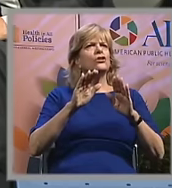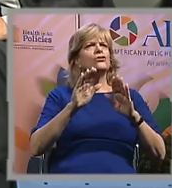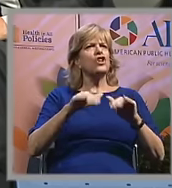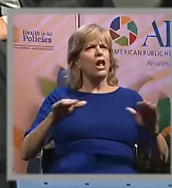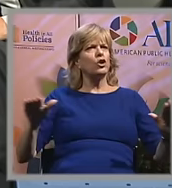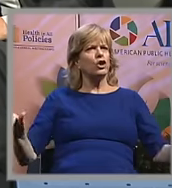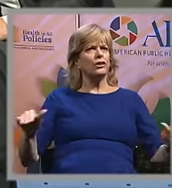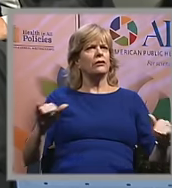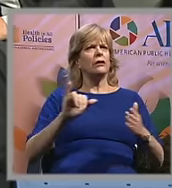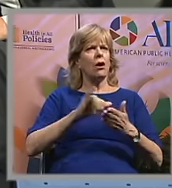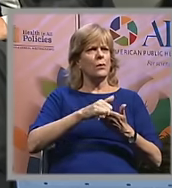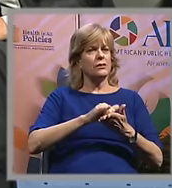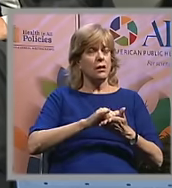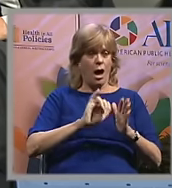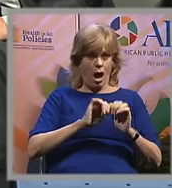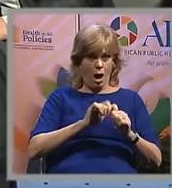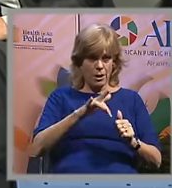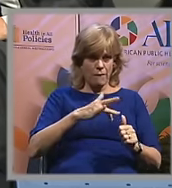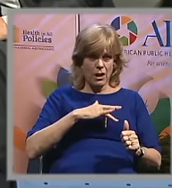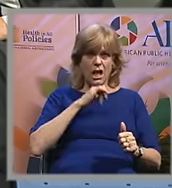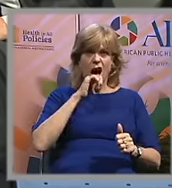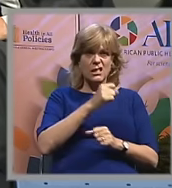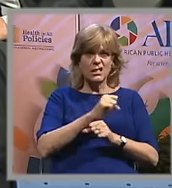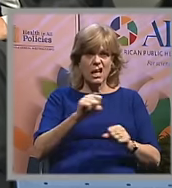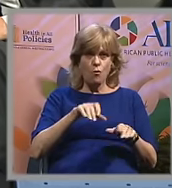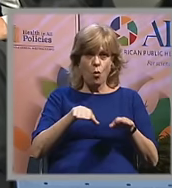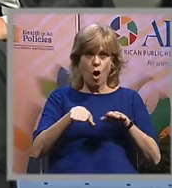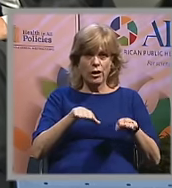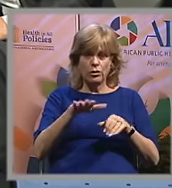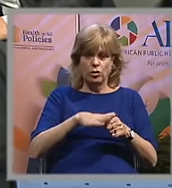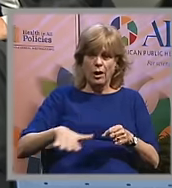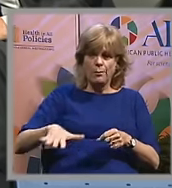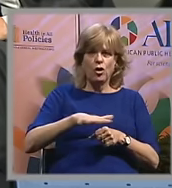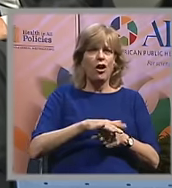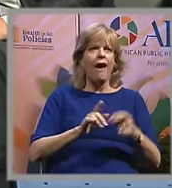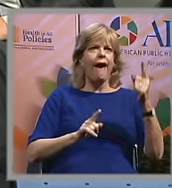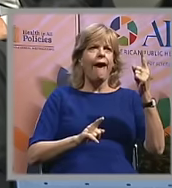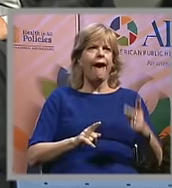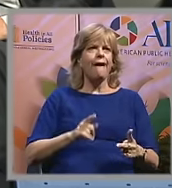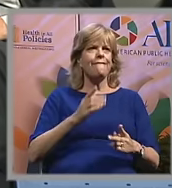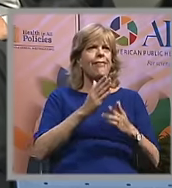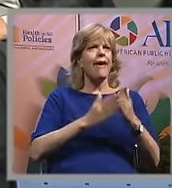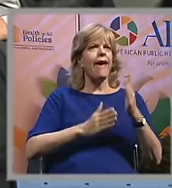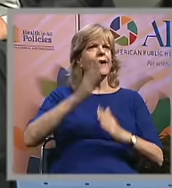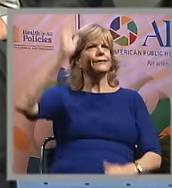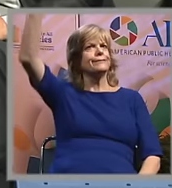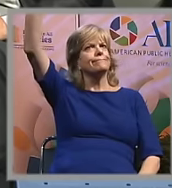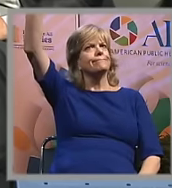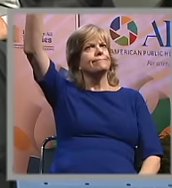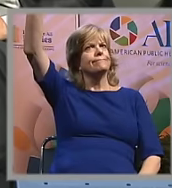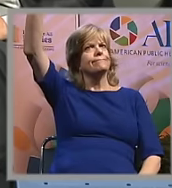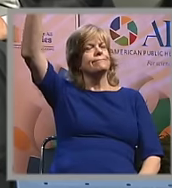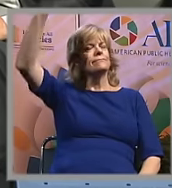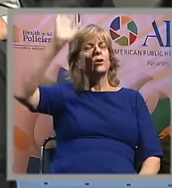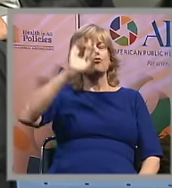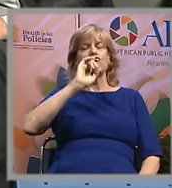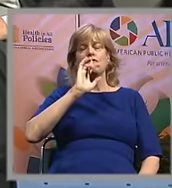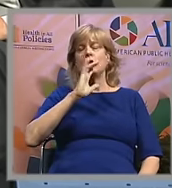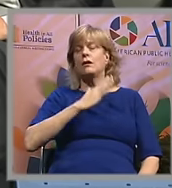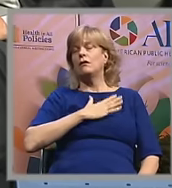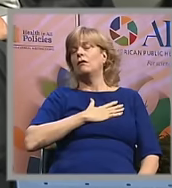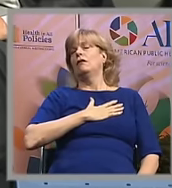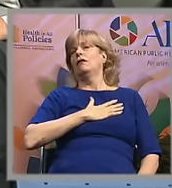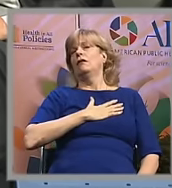how many of you feel unsafe walking in your neighborhood, over half the hands shot up in the room. And that was really striking